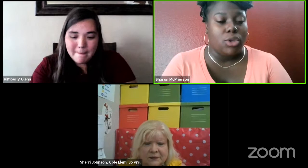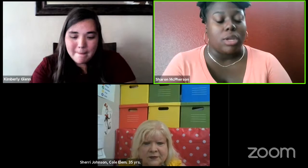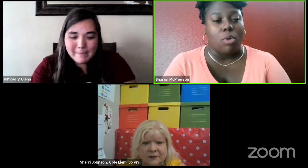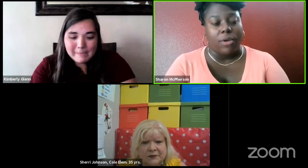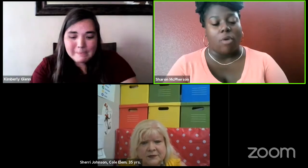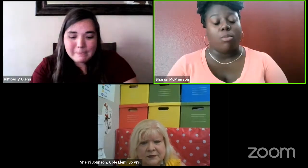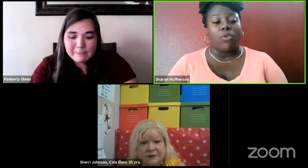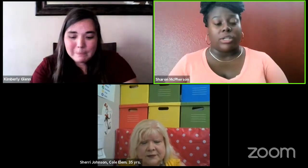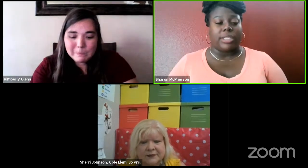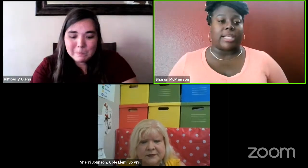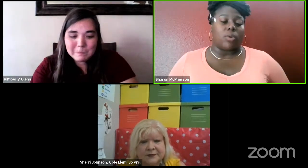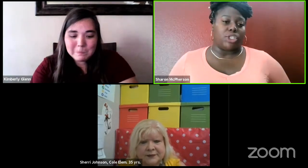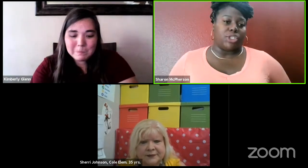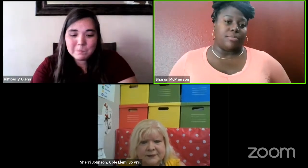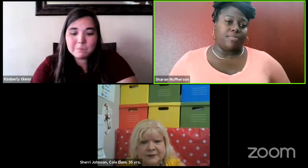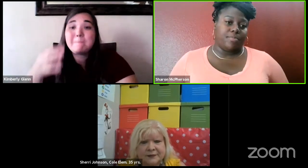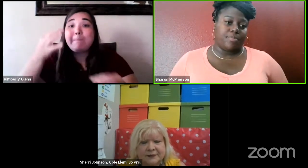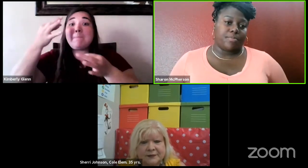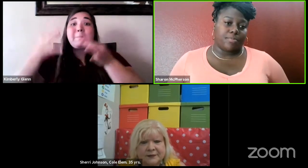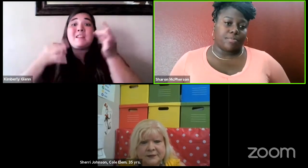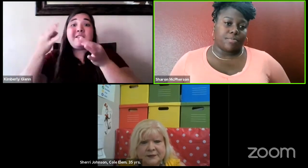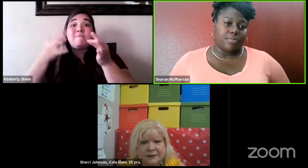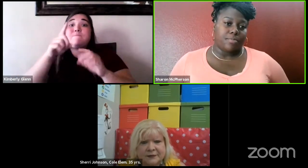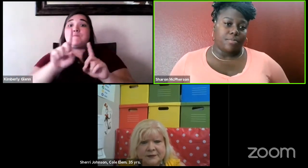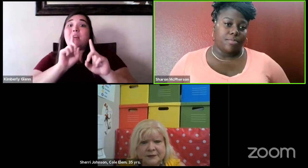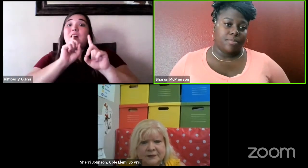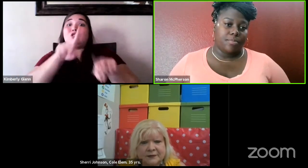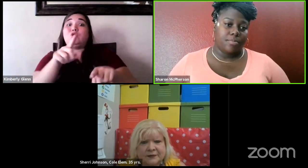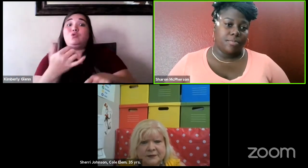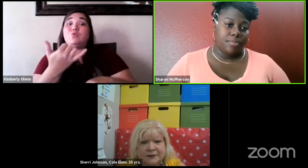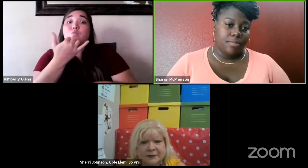And then you can move on to the next question.